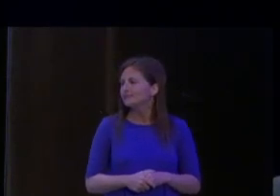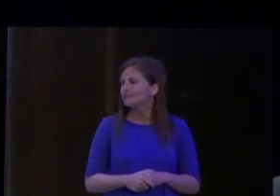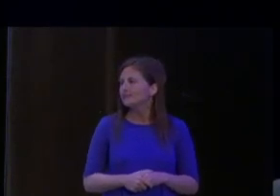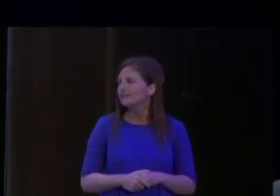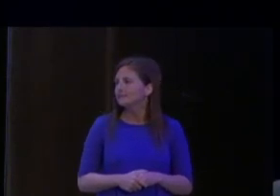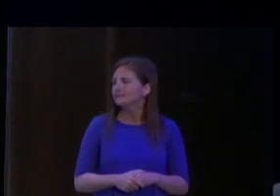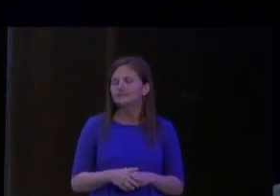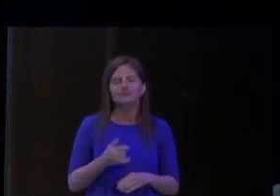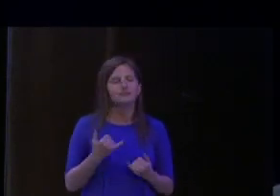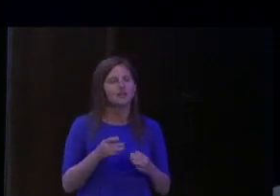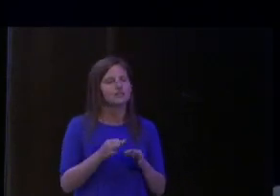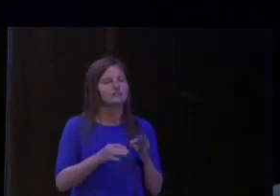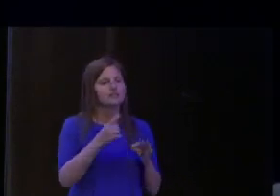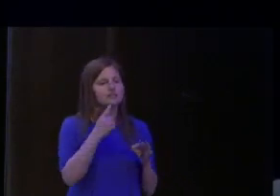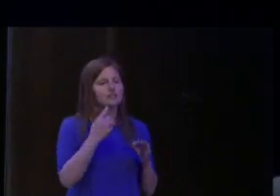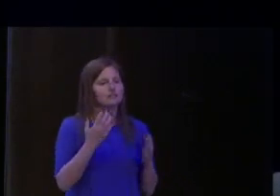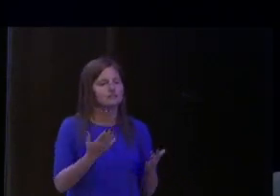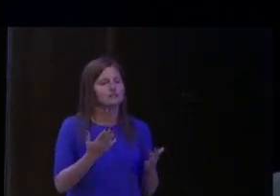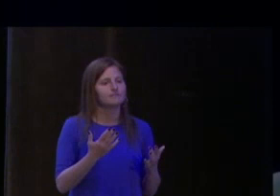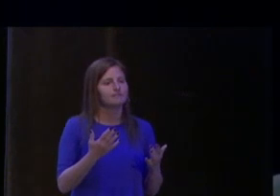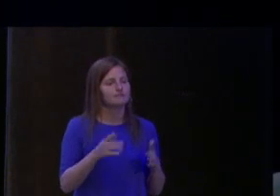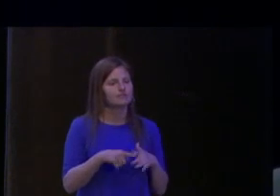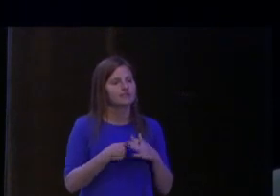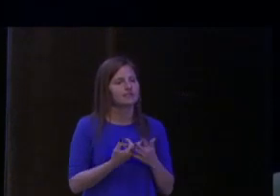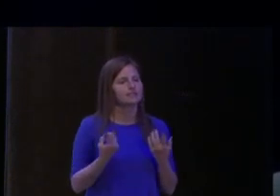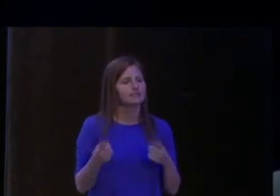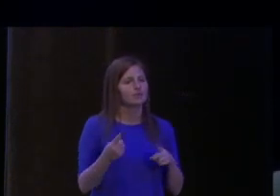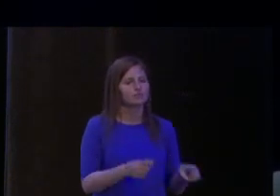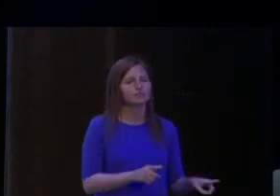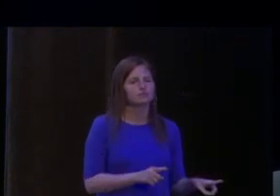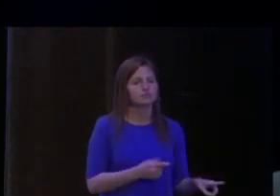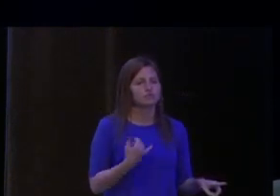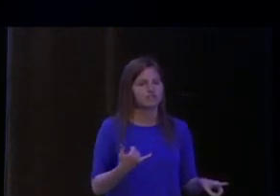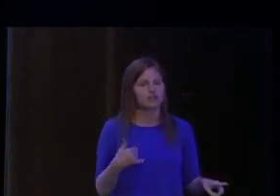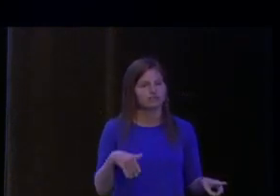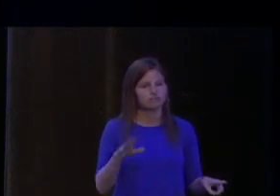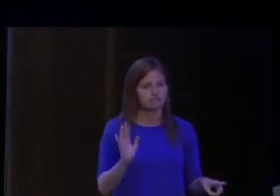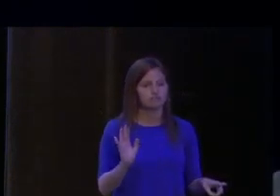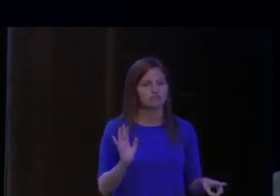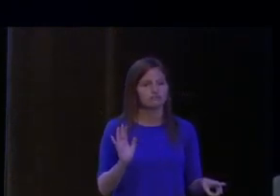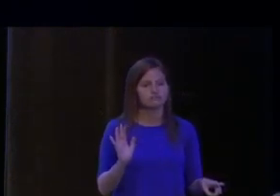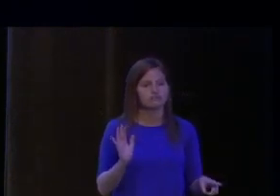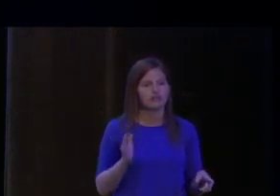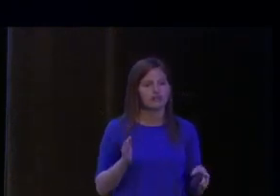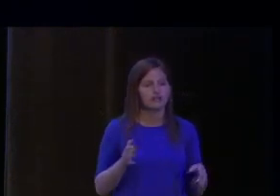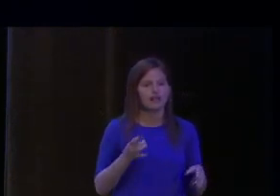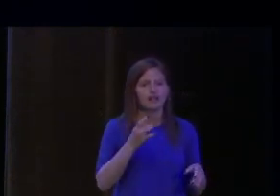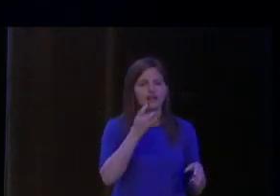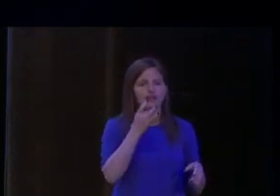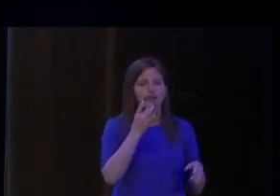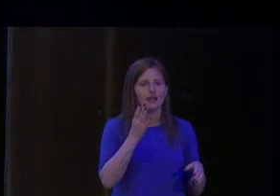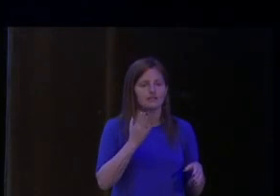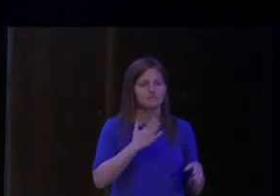Now simply say, set this in motion. Set this in motion right now. Light up